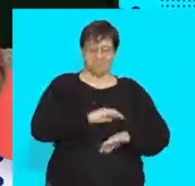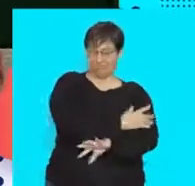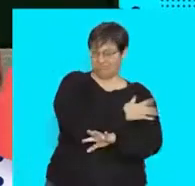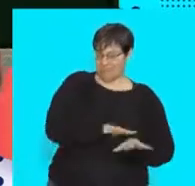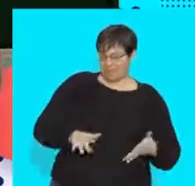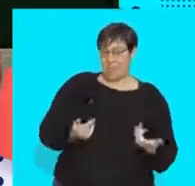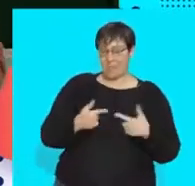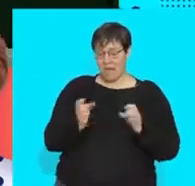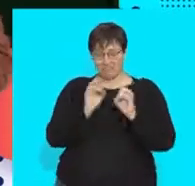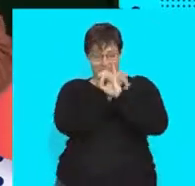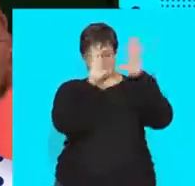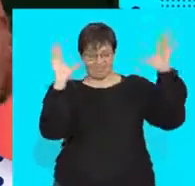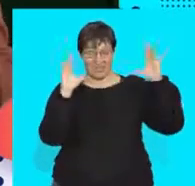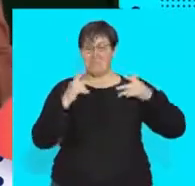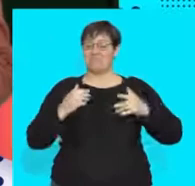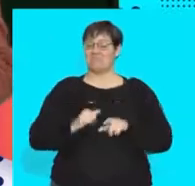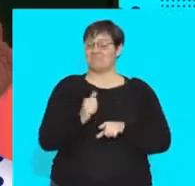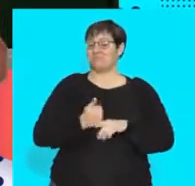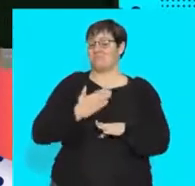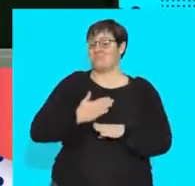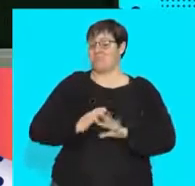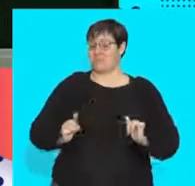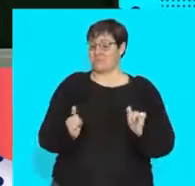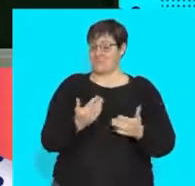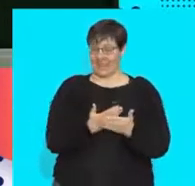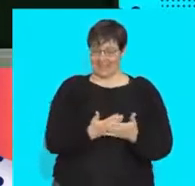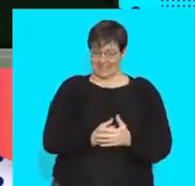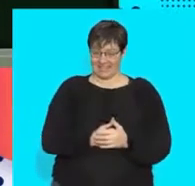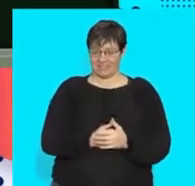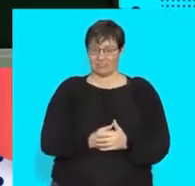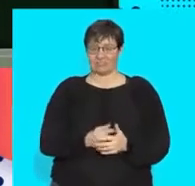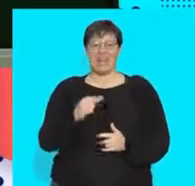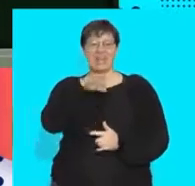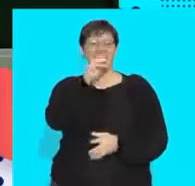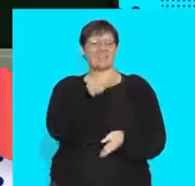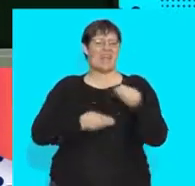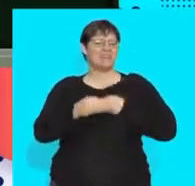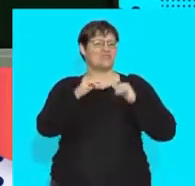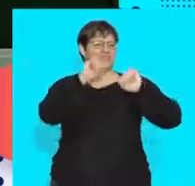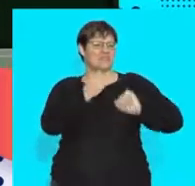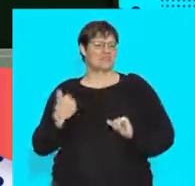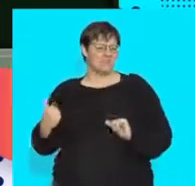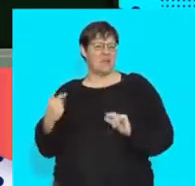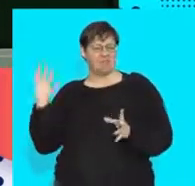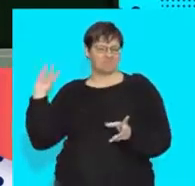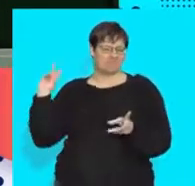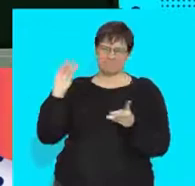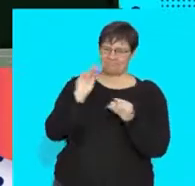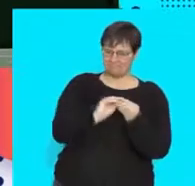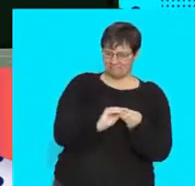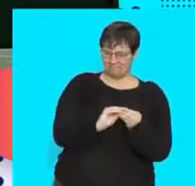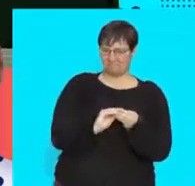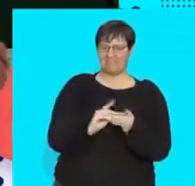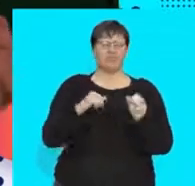more productivity. We're recapping on the whole gaseous exchange system. We're looking at the structures, we're looking at